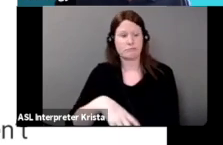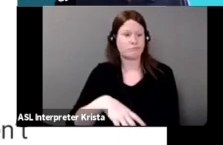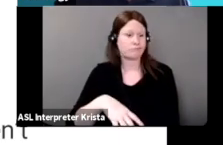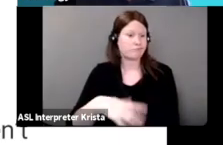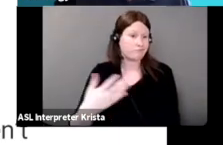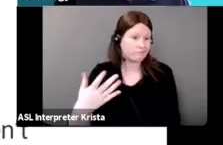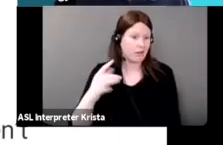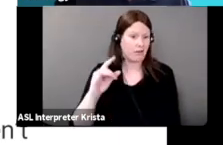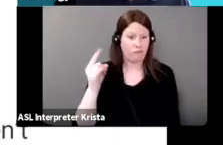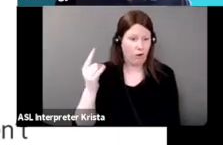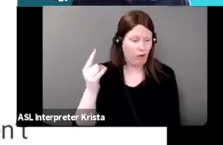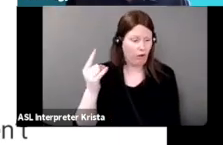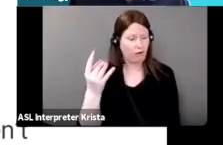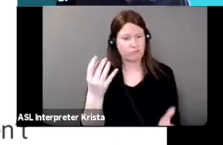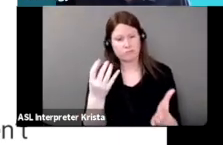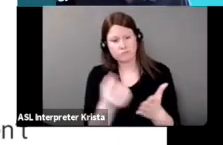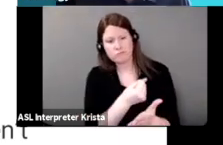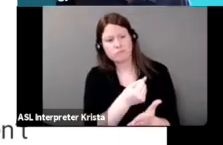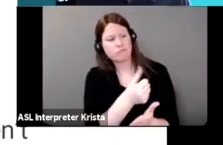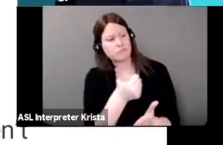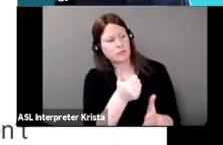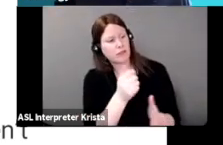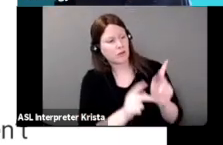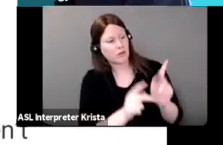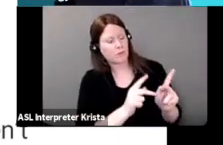their products of human creation.